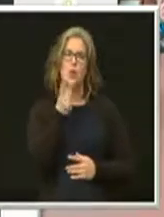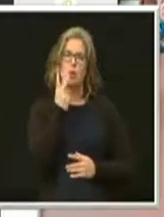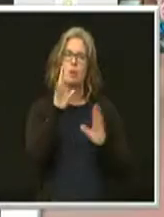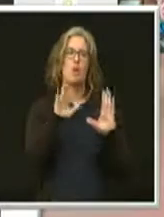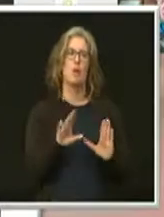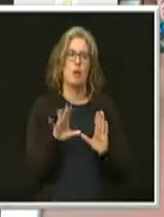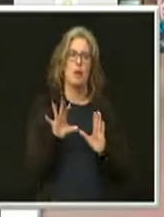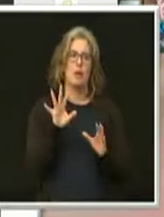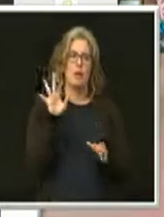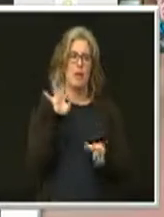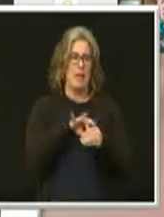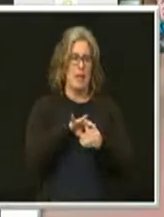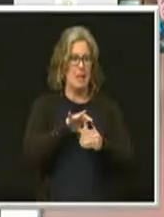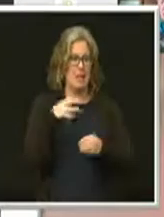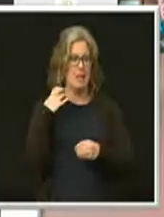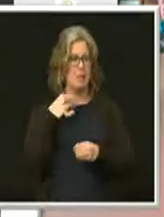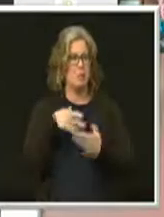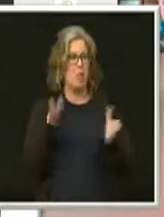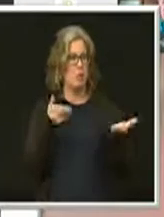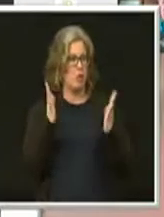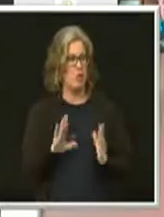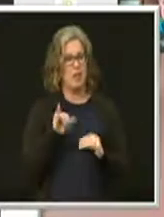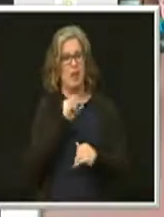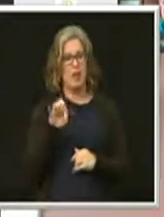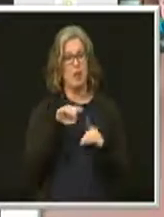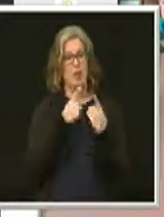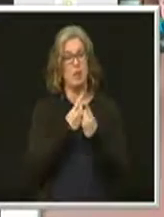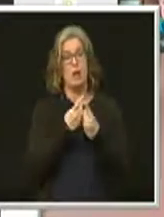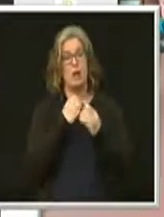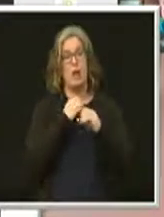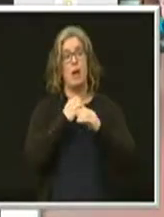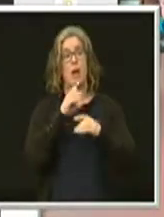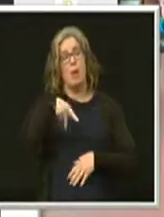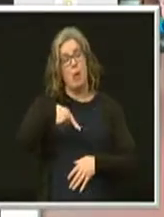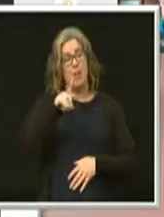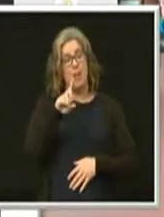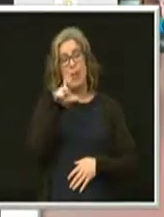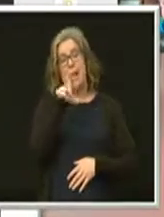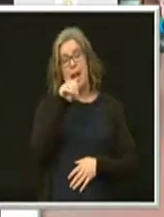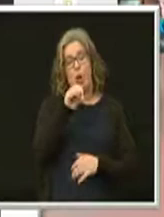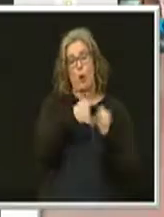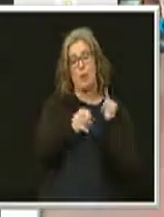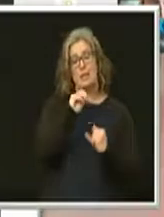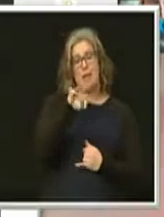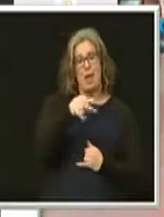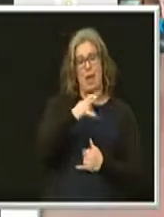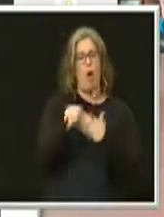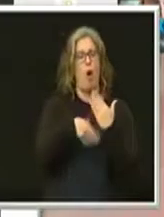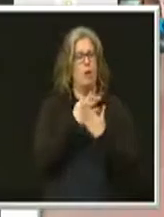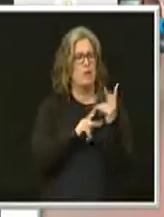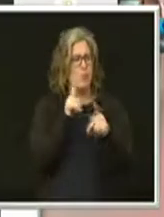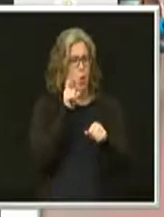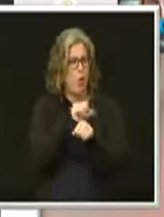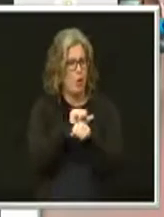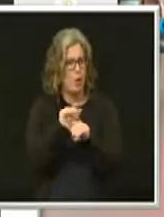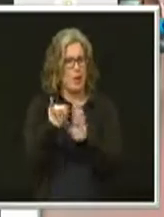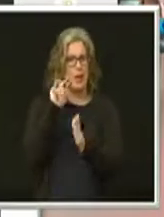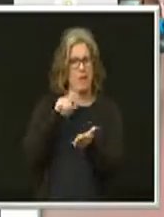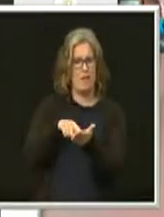officials, public servants, and Jefferson District Public Defender Leo Smith. And all of these folks have worked to identify individuals in the